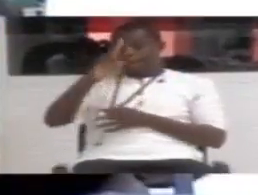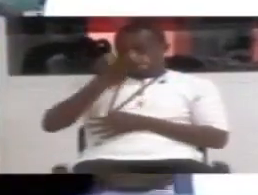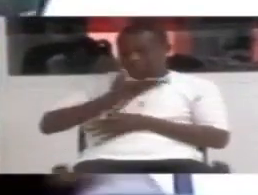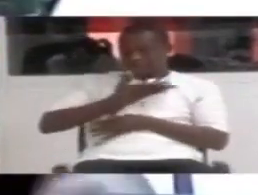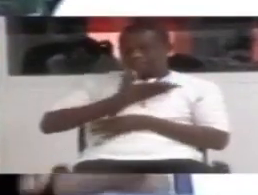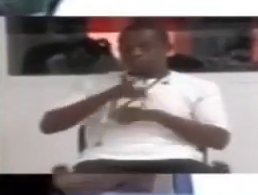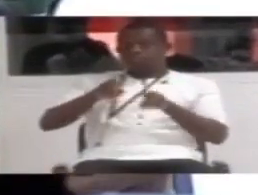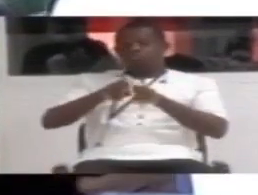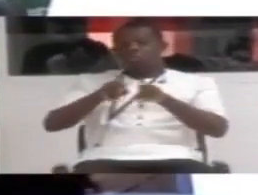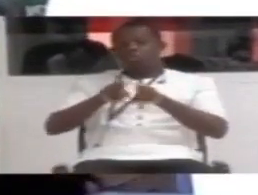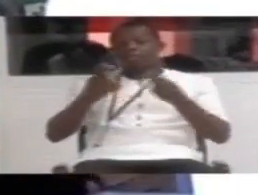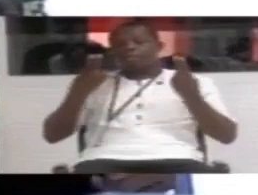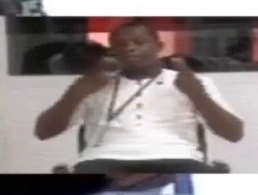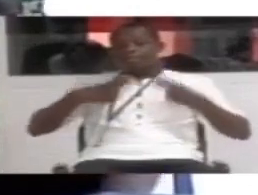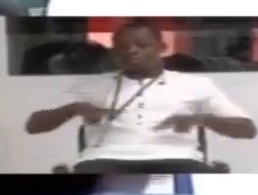suñ military